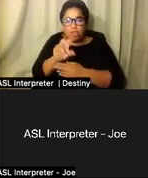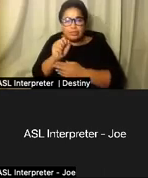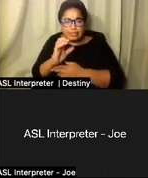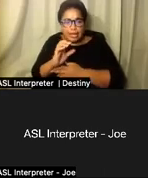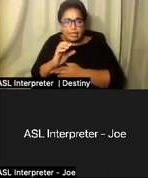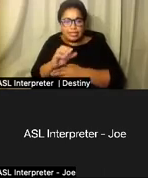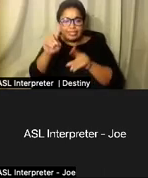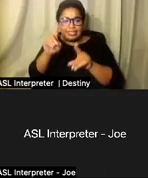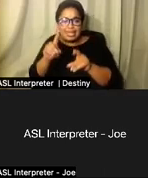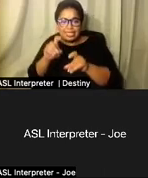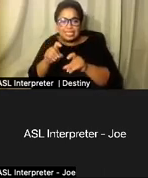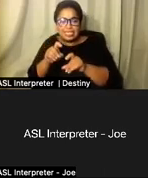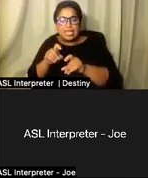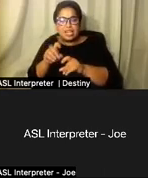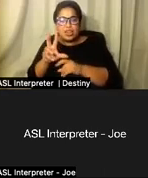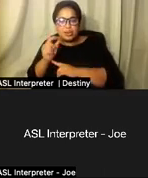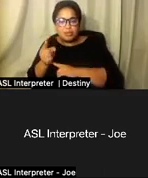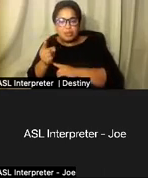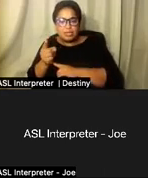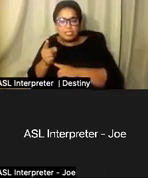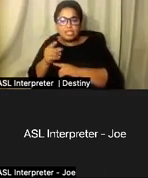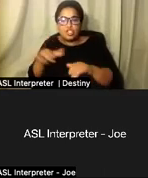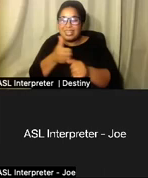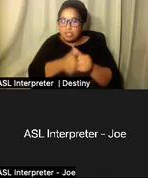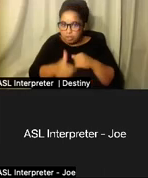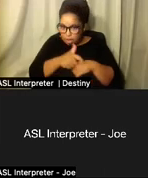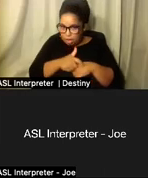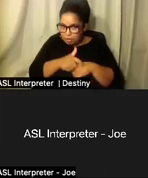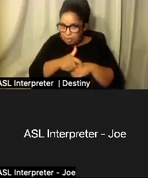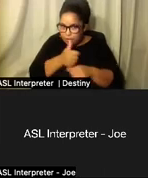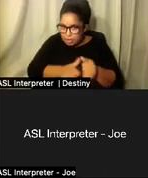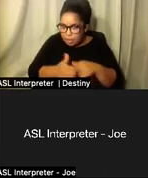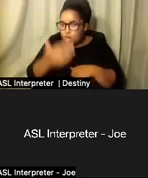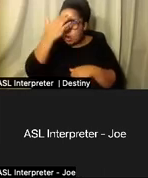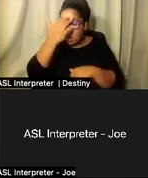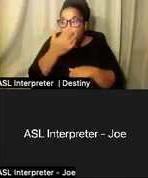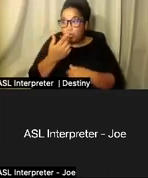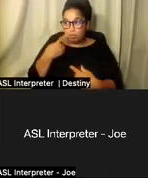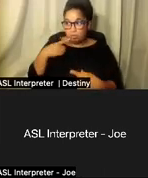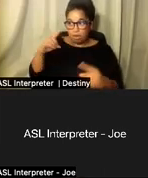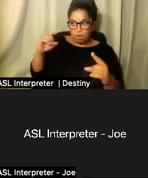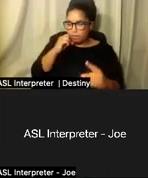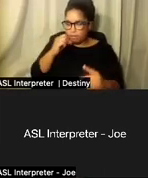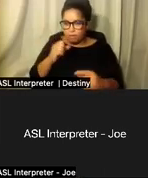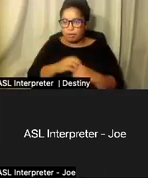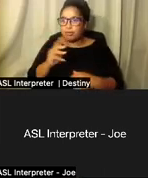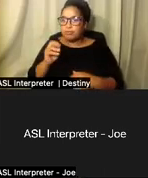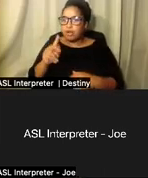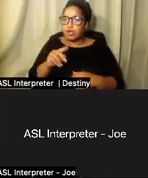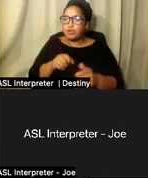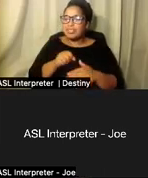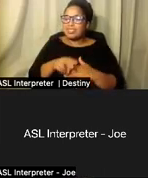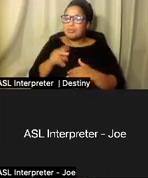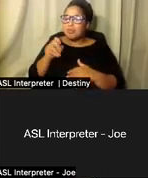Do it each time and every time, and you'll know you were doing this correctly. So, Mark, did you want to skip the poll